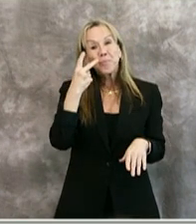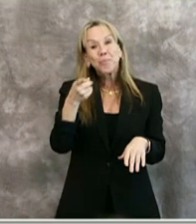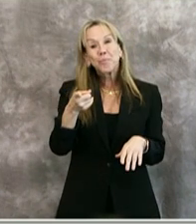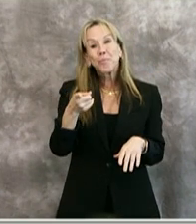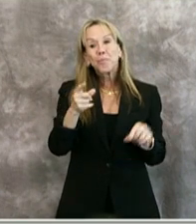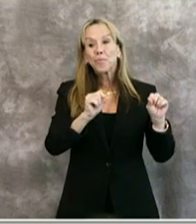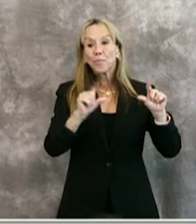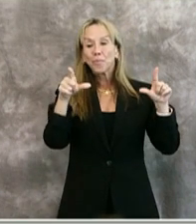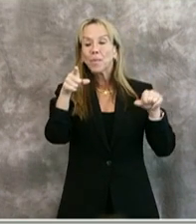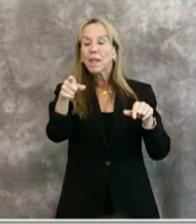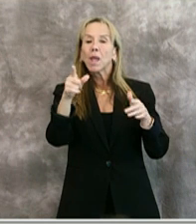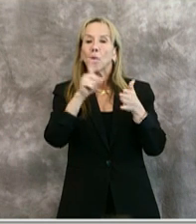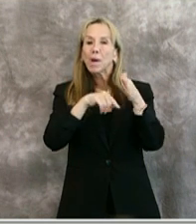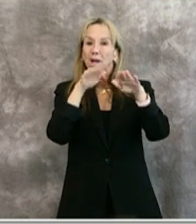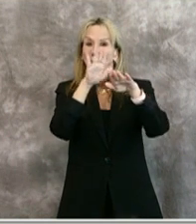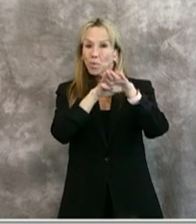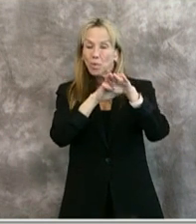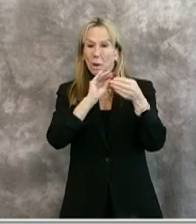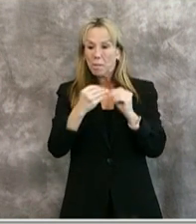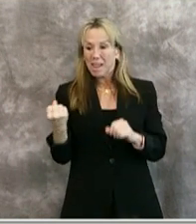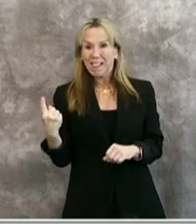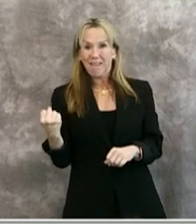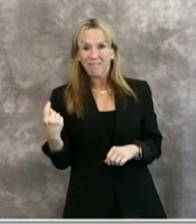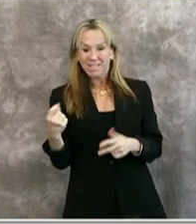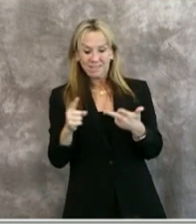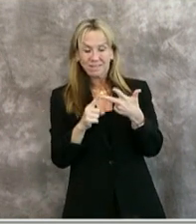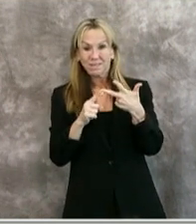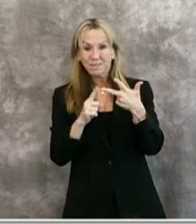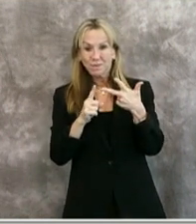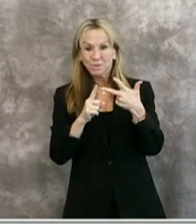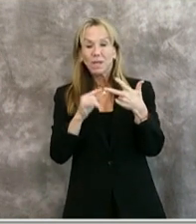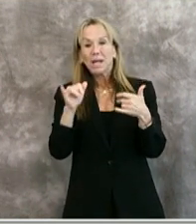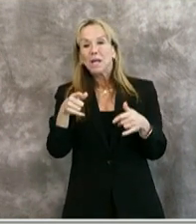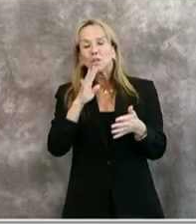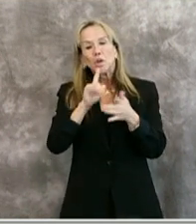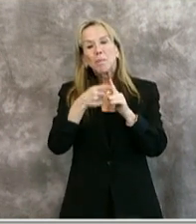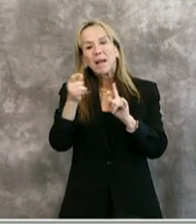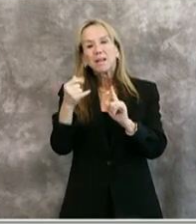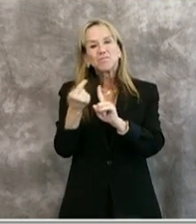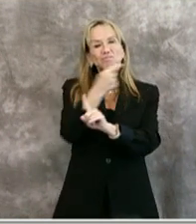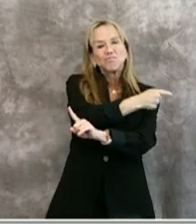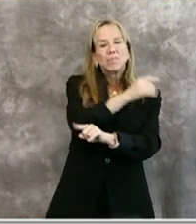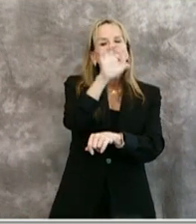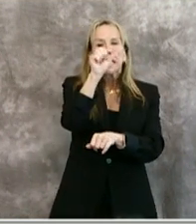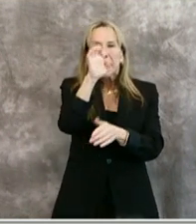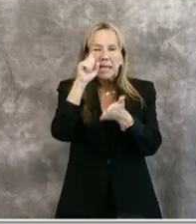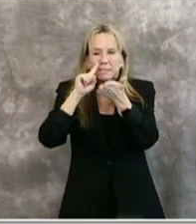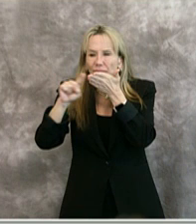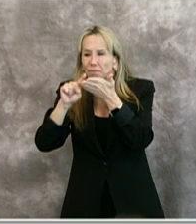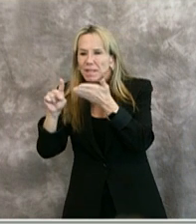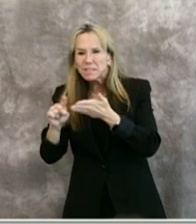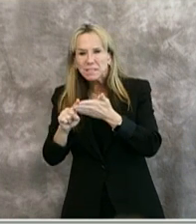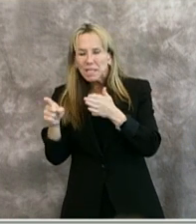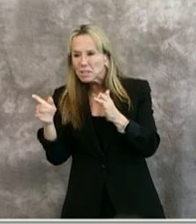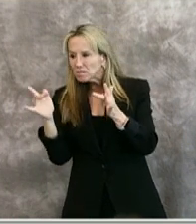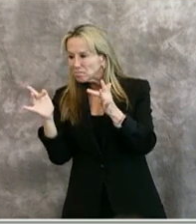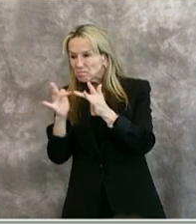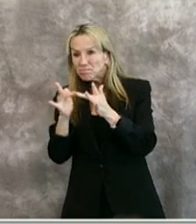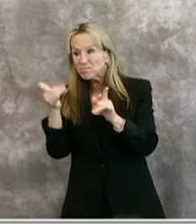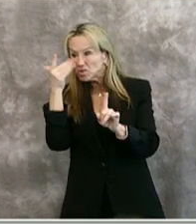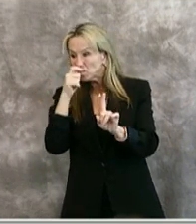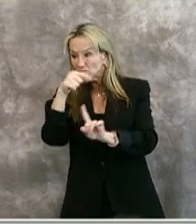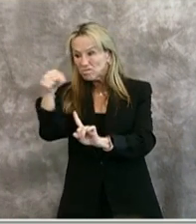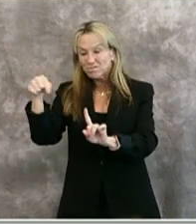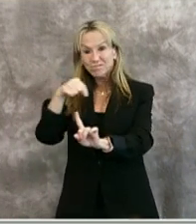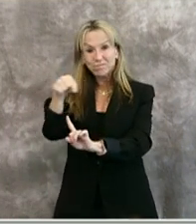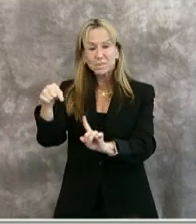this aligns with trigger number 11, which is related to case investigations, and this is due, by